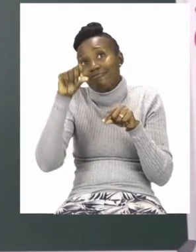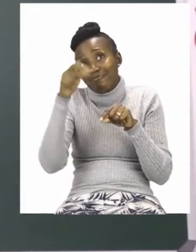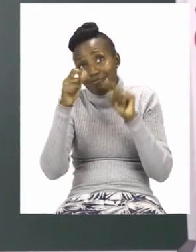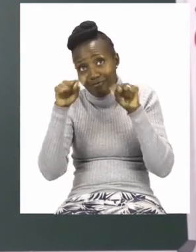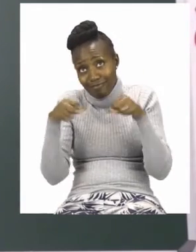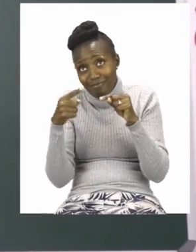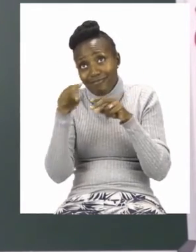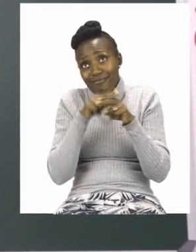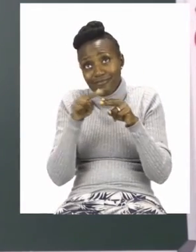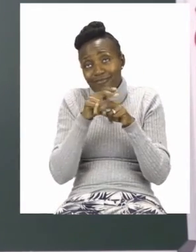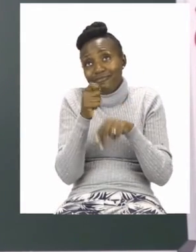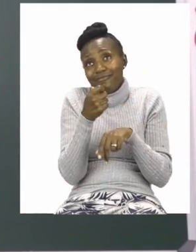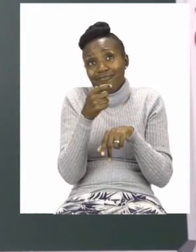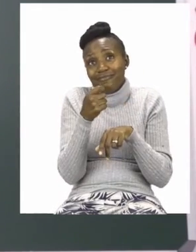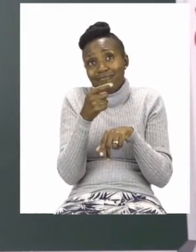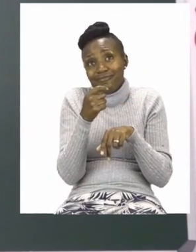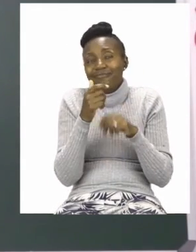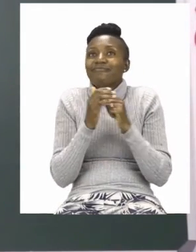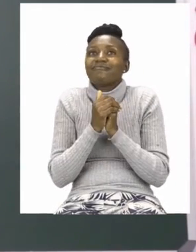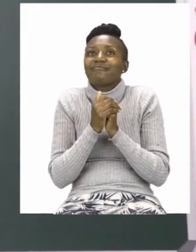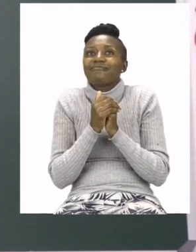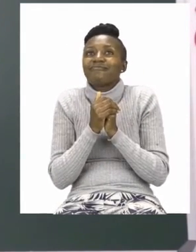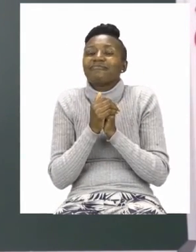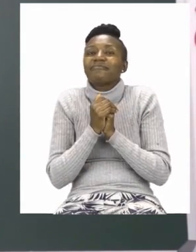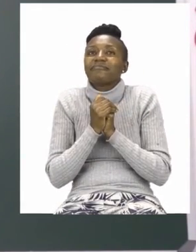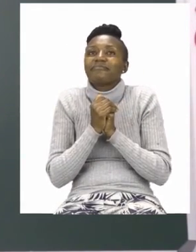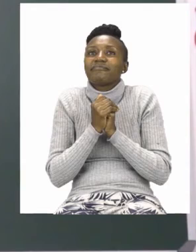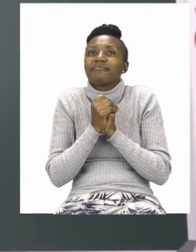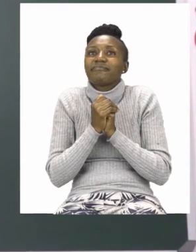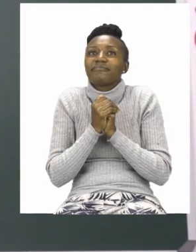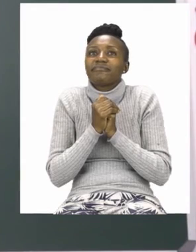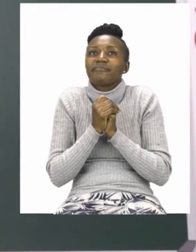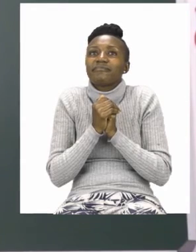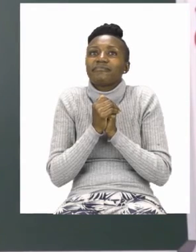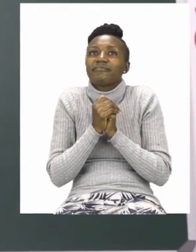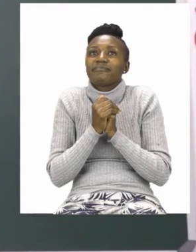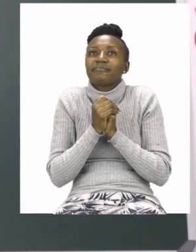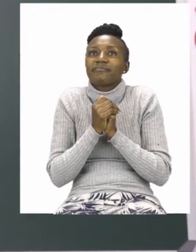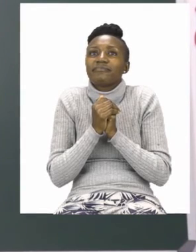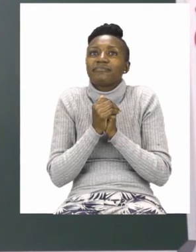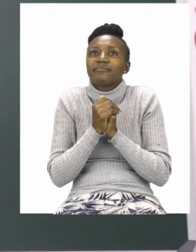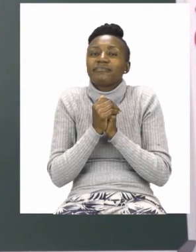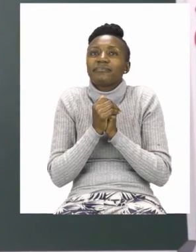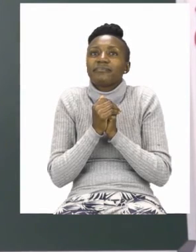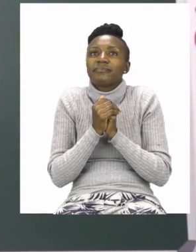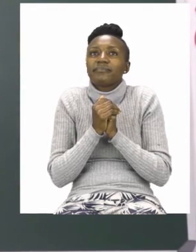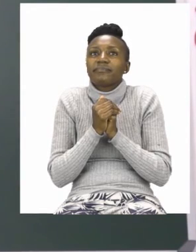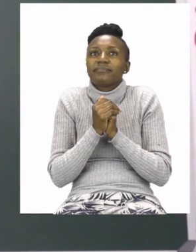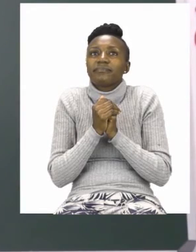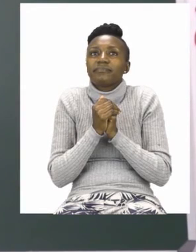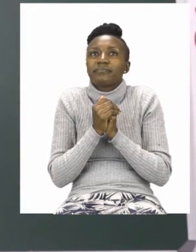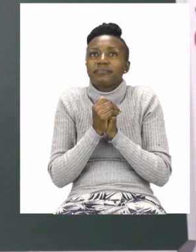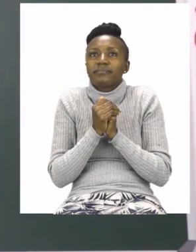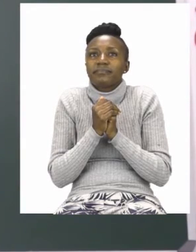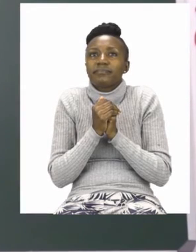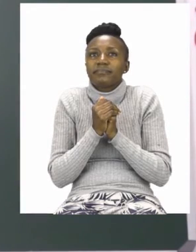materials like the rice, I can take a little bit of rice in a lid. And then instead of trying